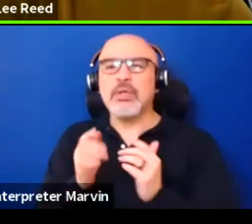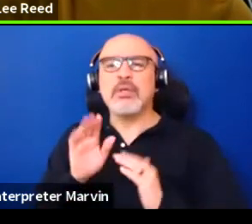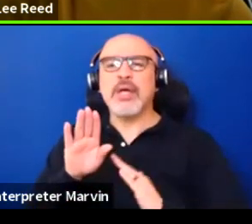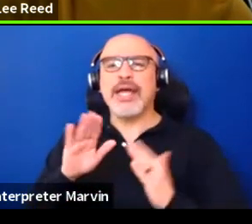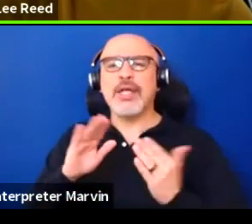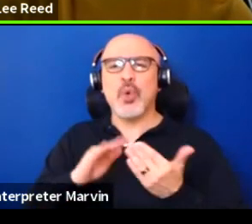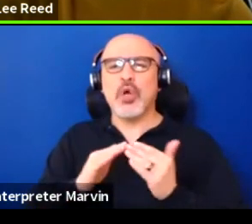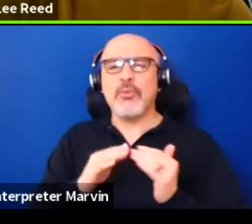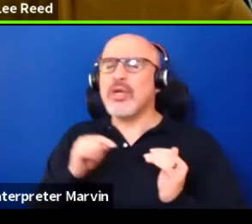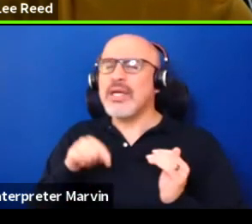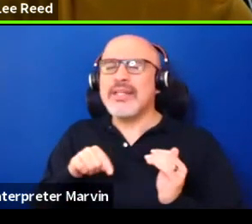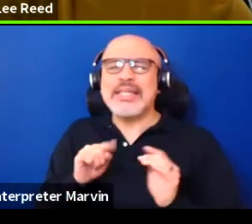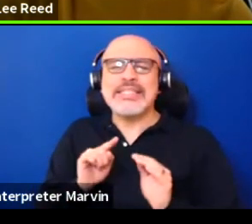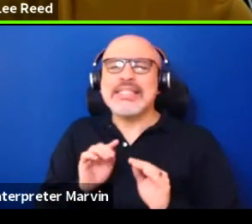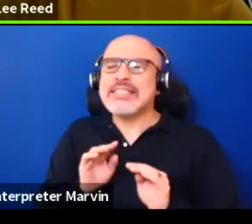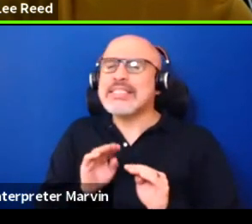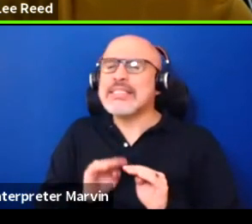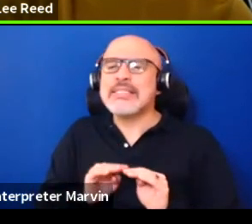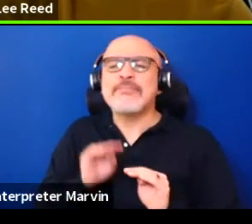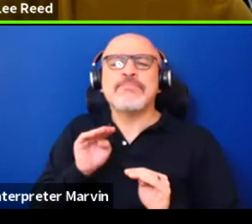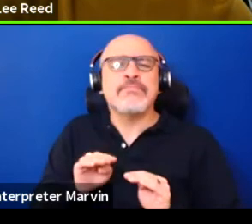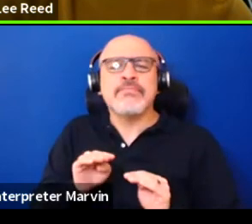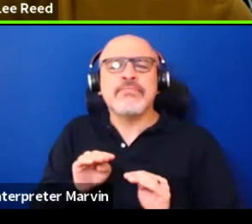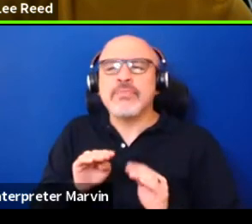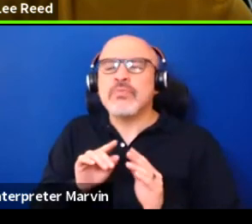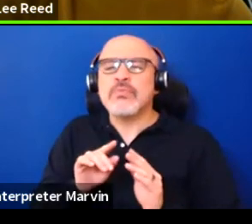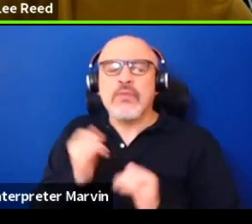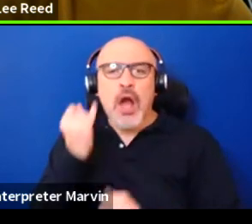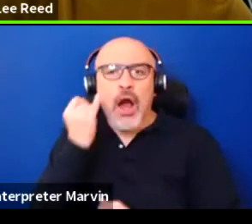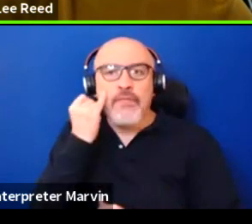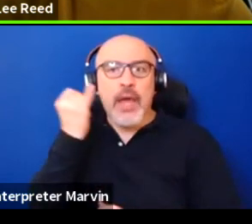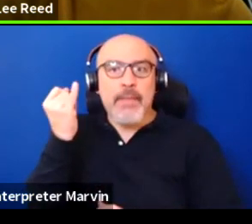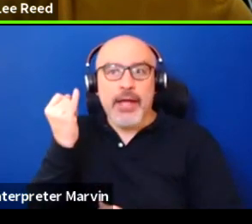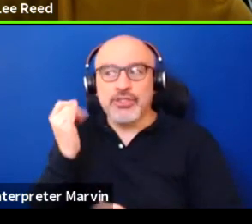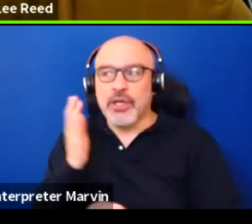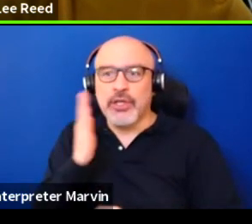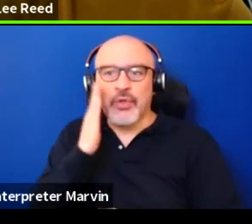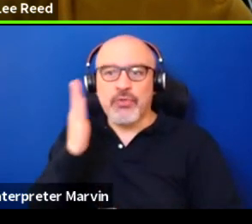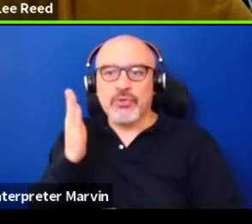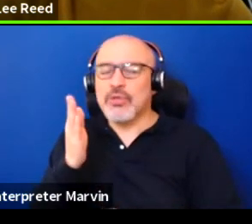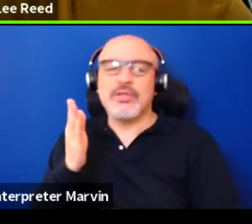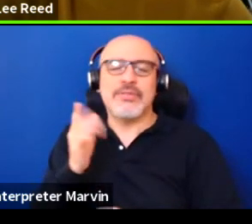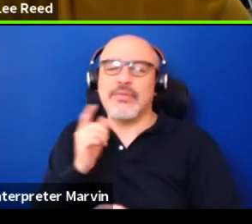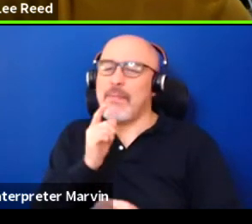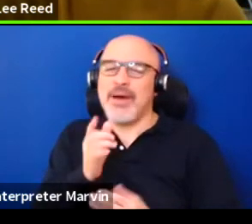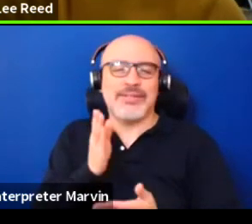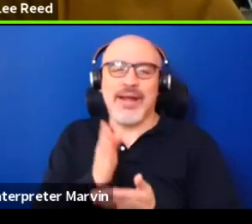one beginning of imagining our future. This is by no means the end of the conversation. Yeah.